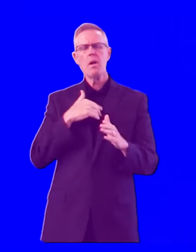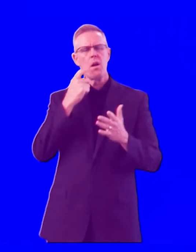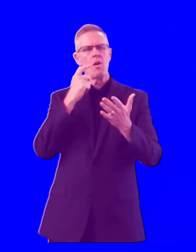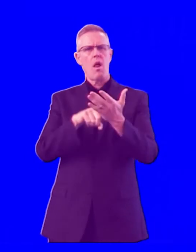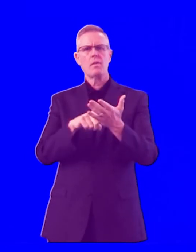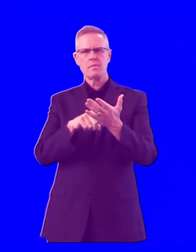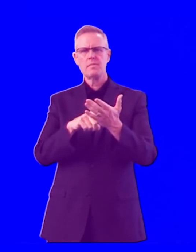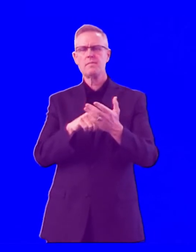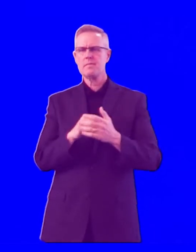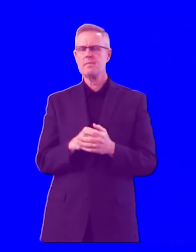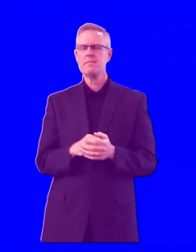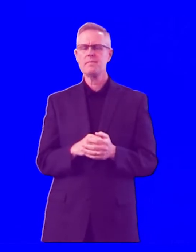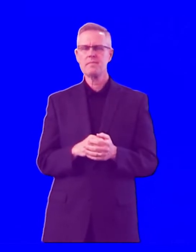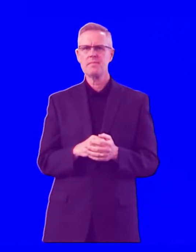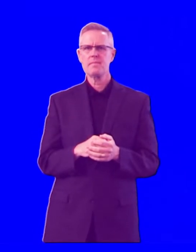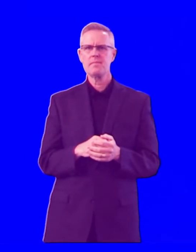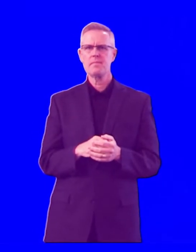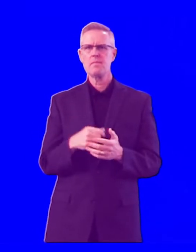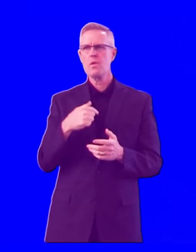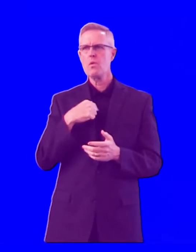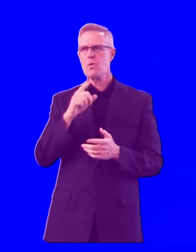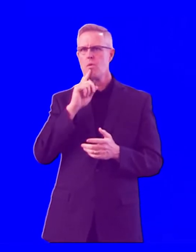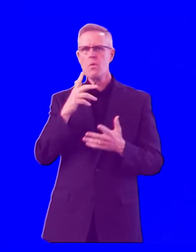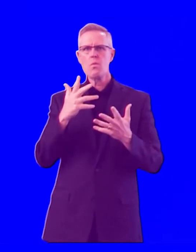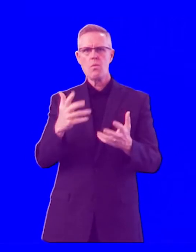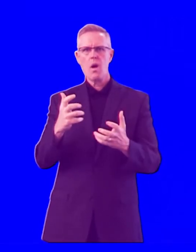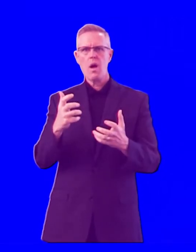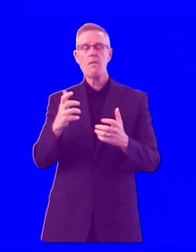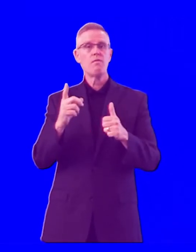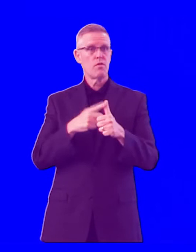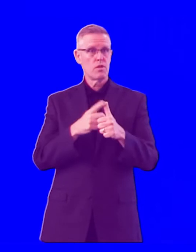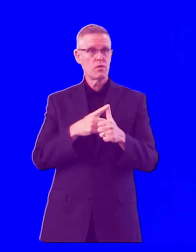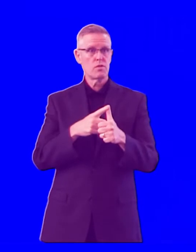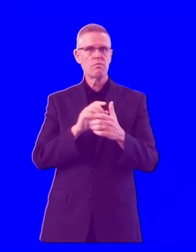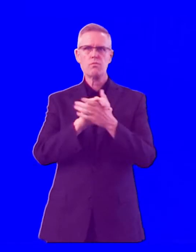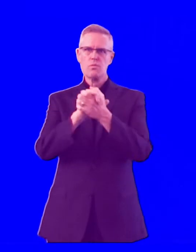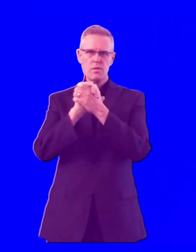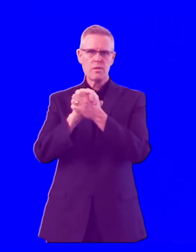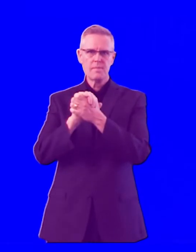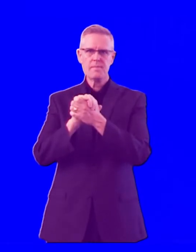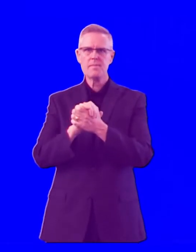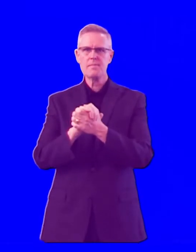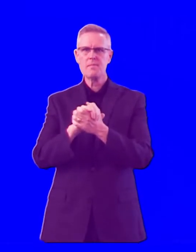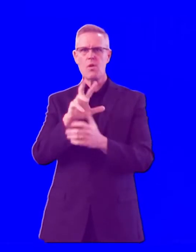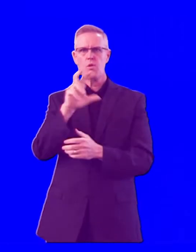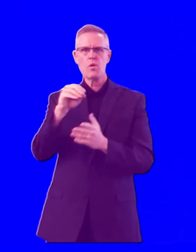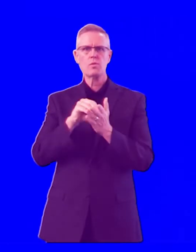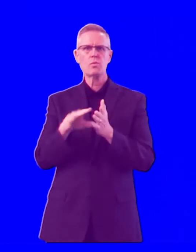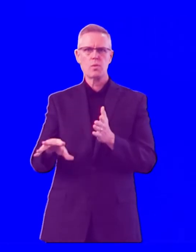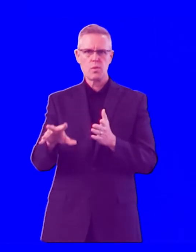some acknowledgments myself. I really want to first congratulate the